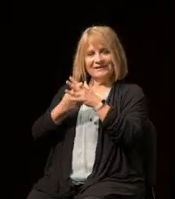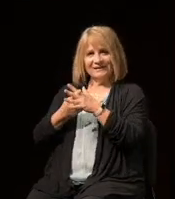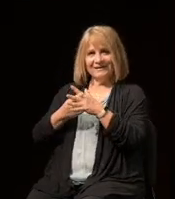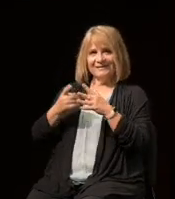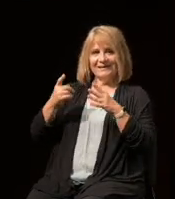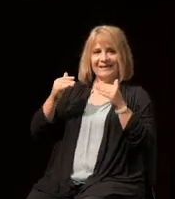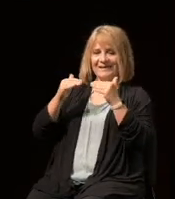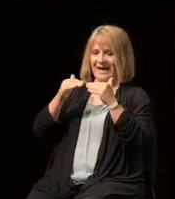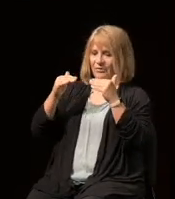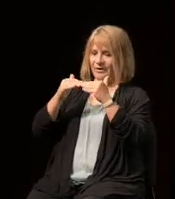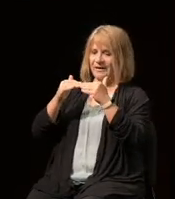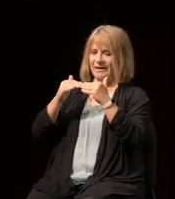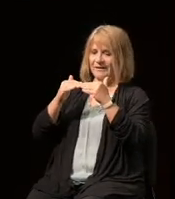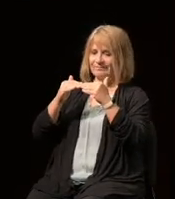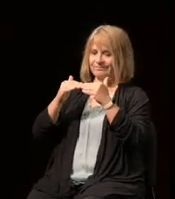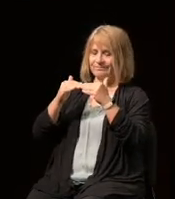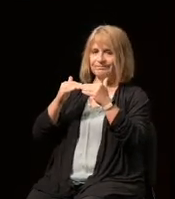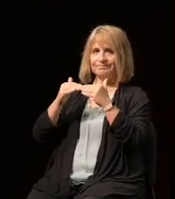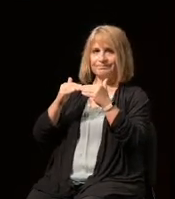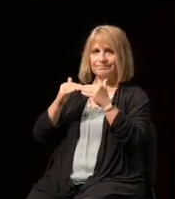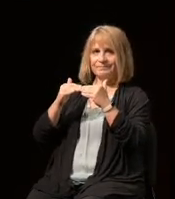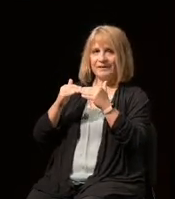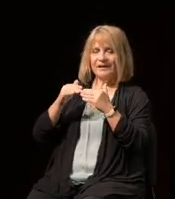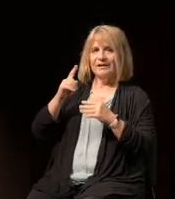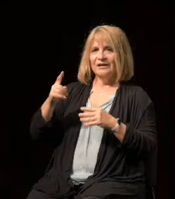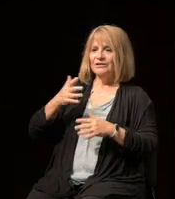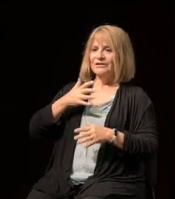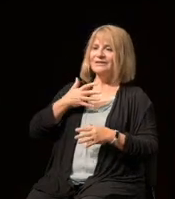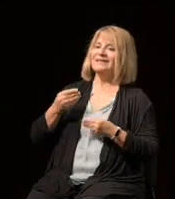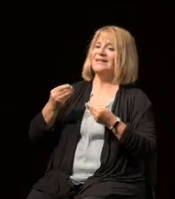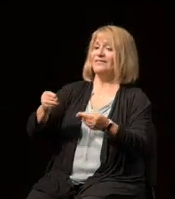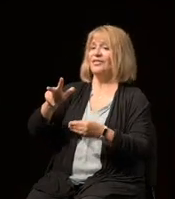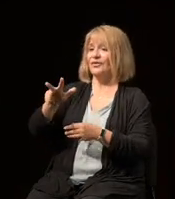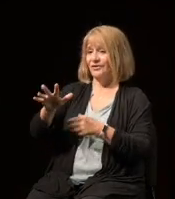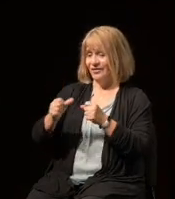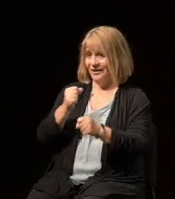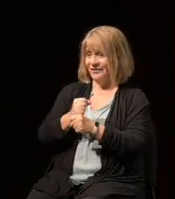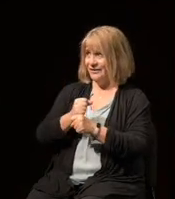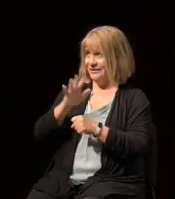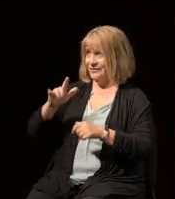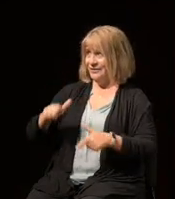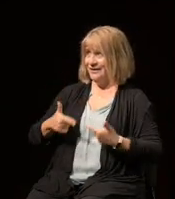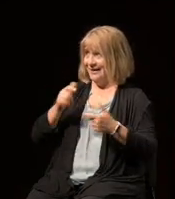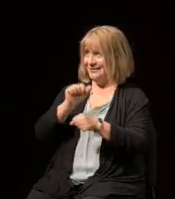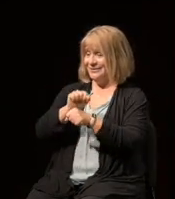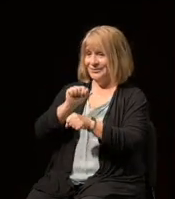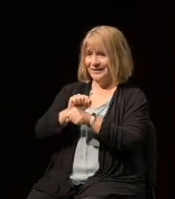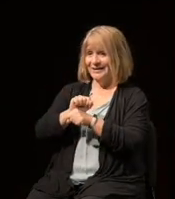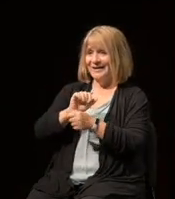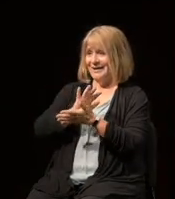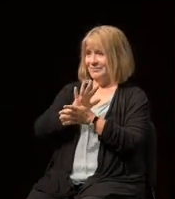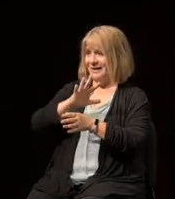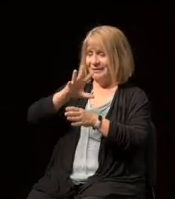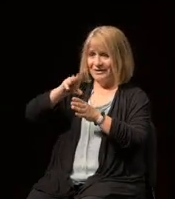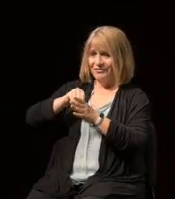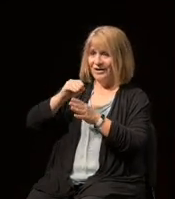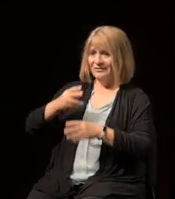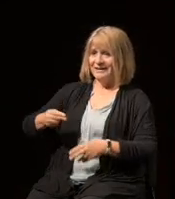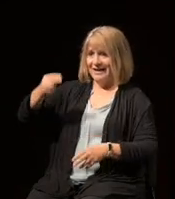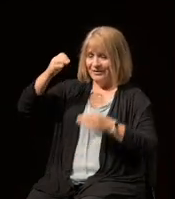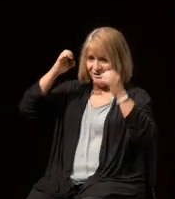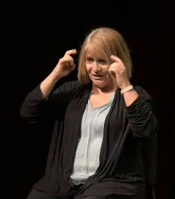development. She dedicated 35 years of her life's work to being a higher education leader and